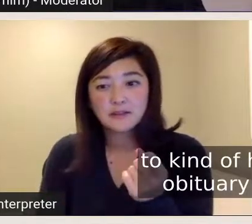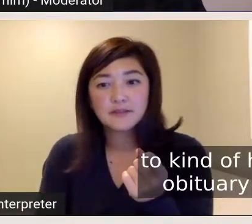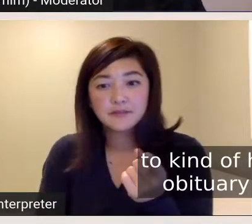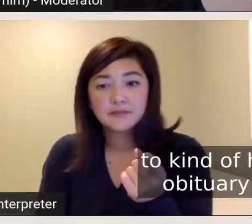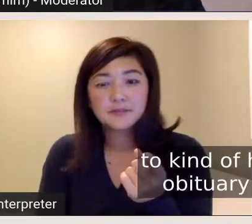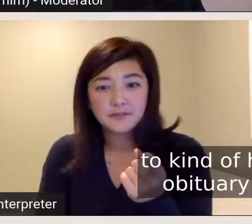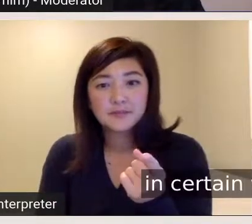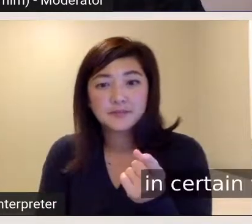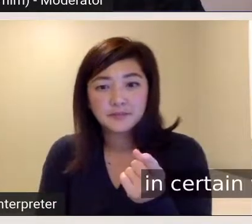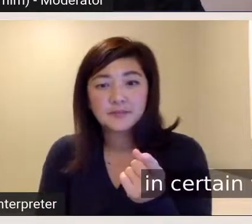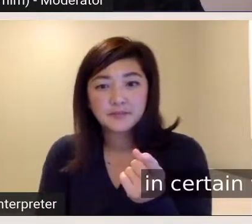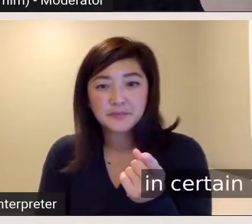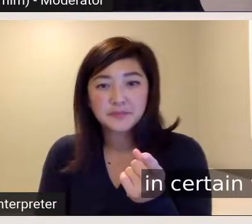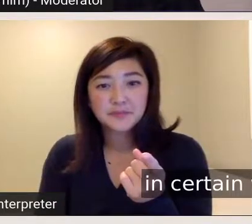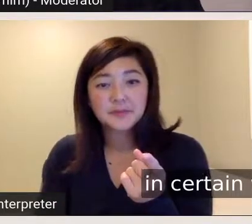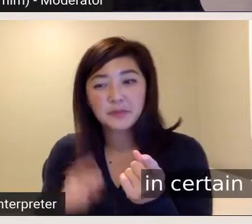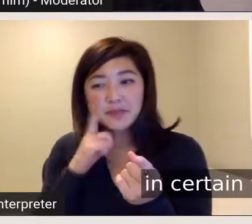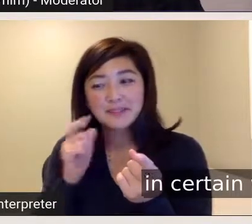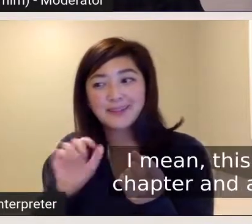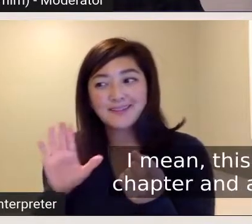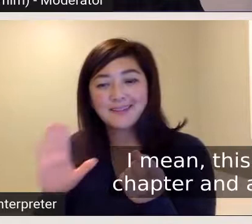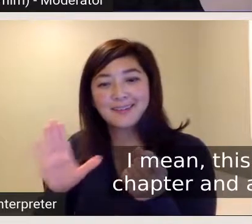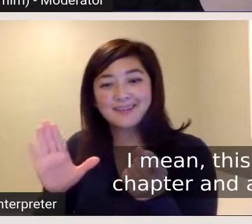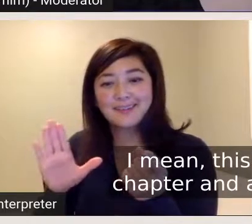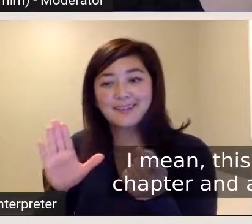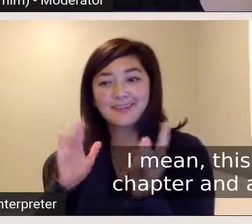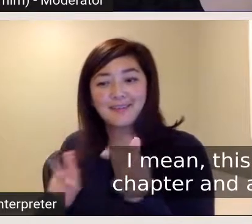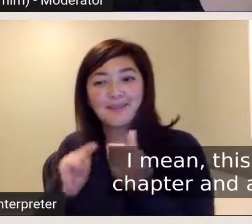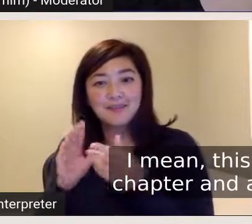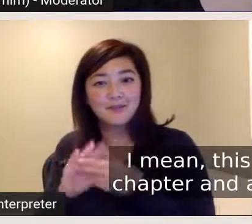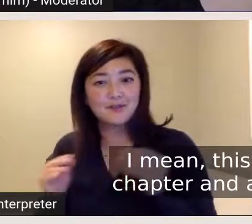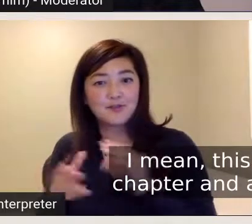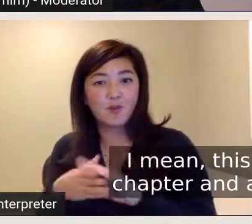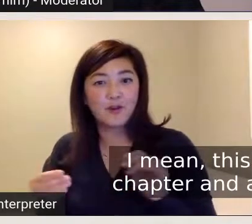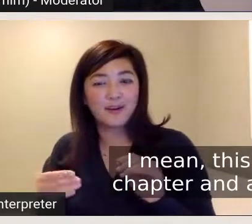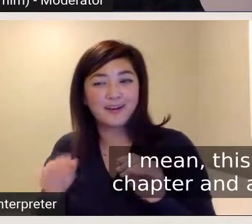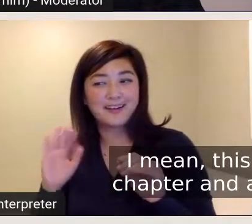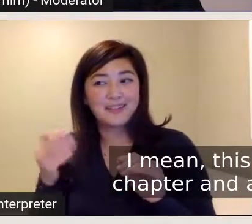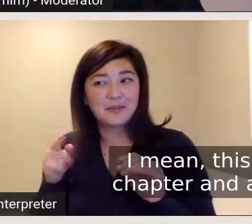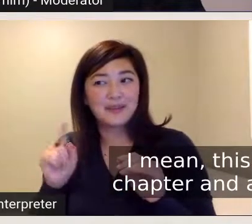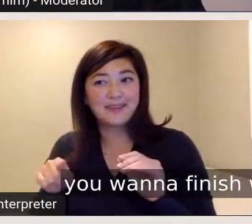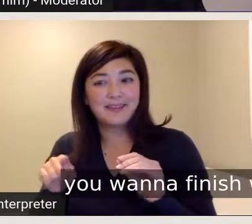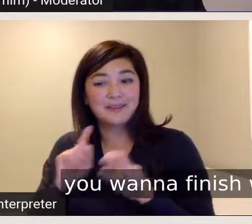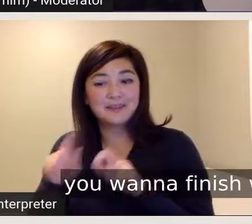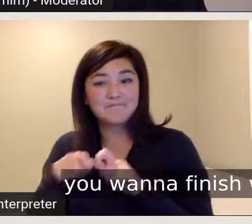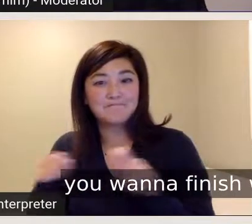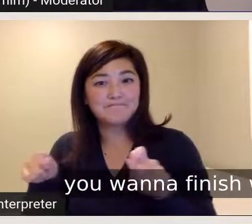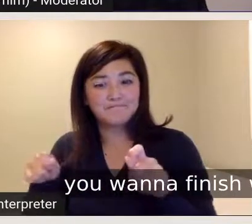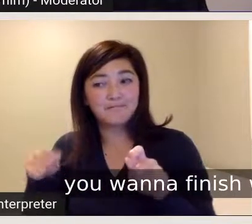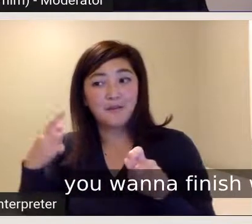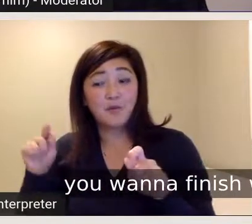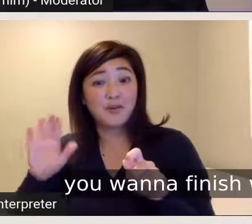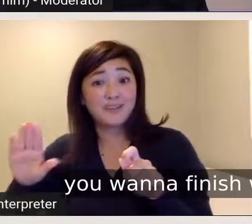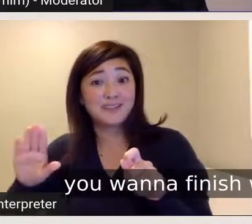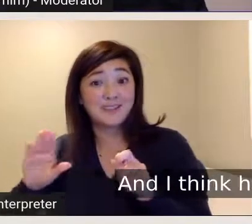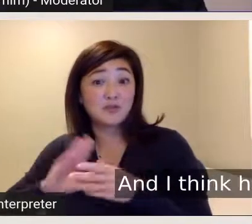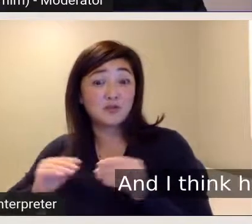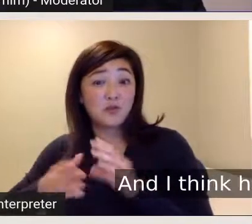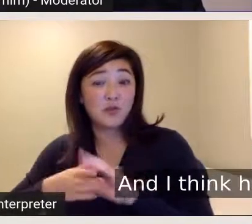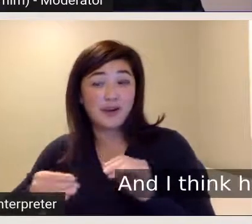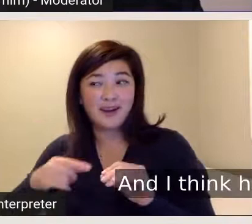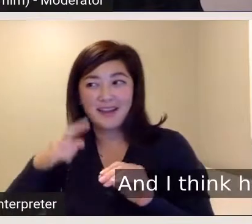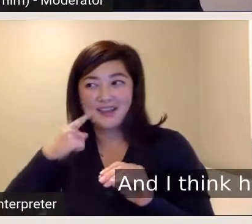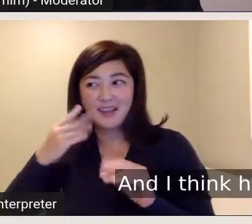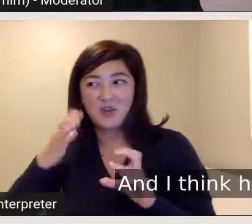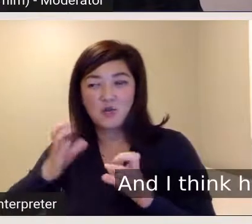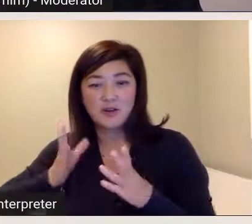obituary of himself in certain ways, right? I mean, this is the closing chapter, and as a storyteller, you want to finish with a strong finale, and I